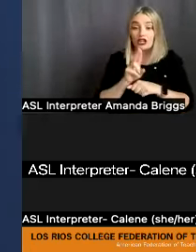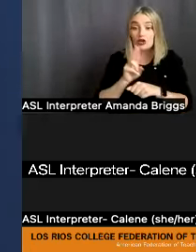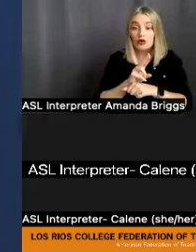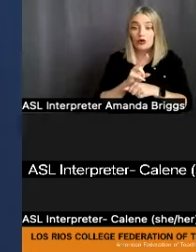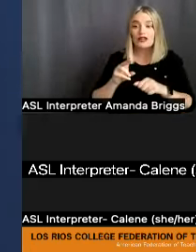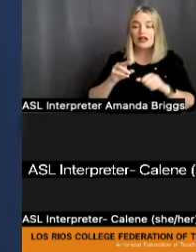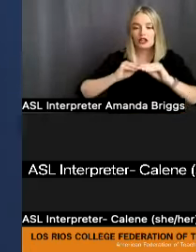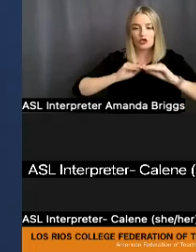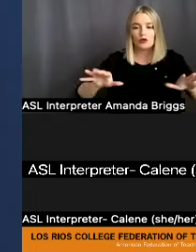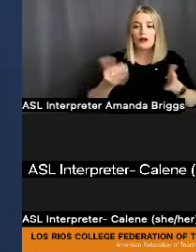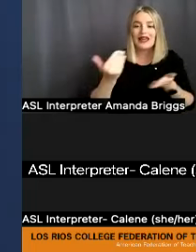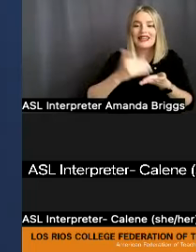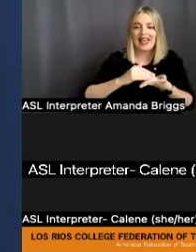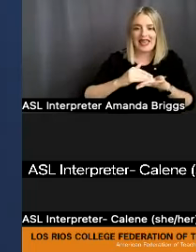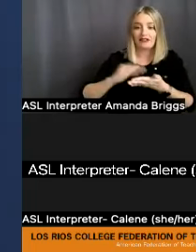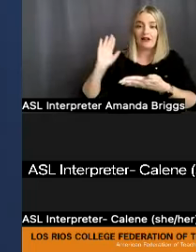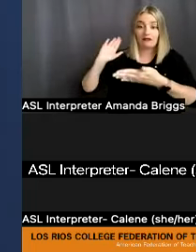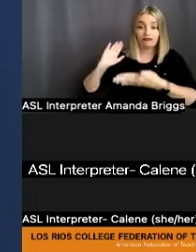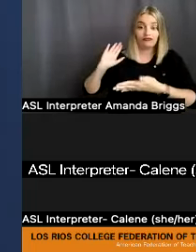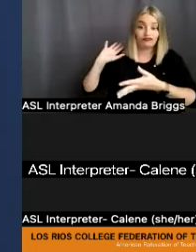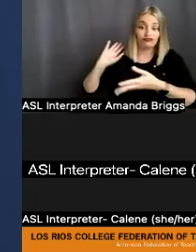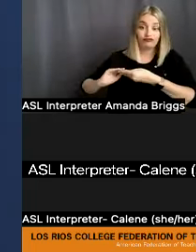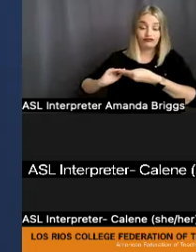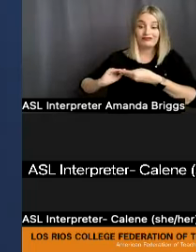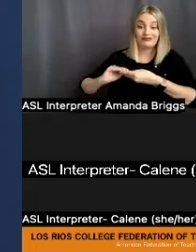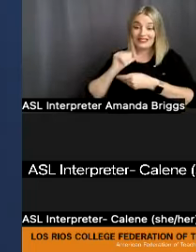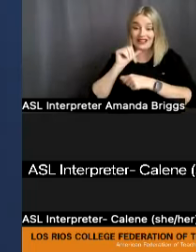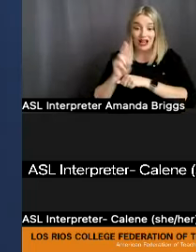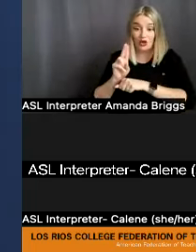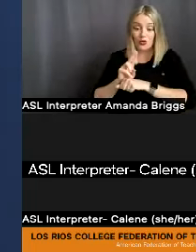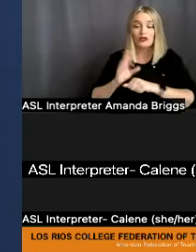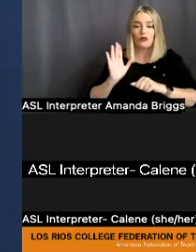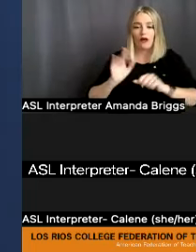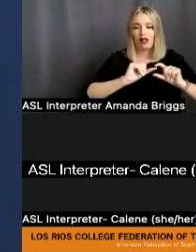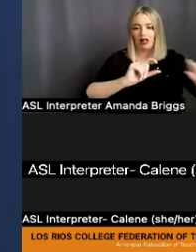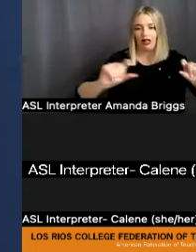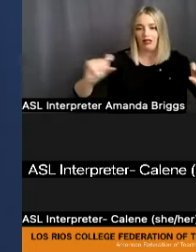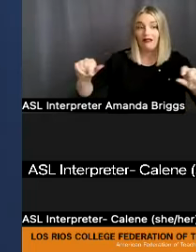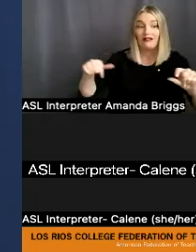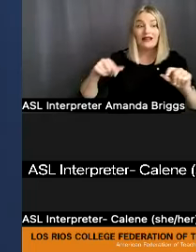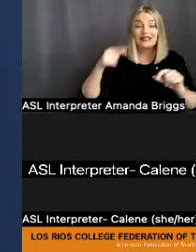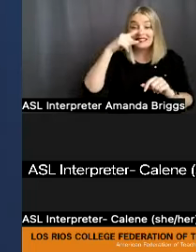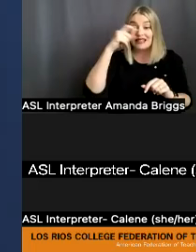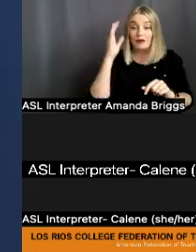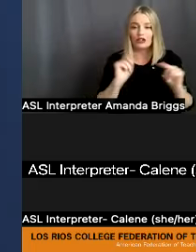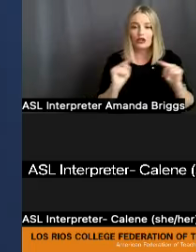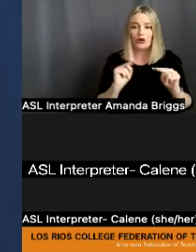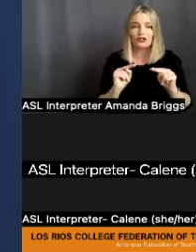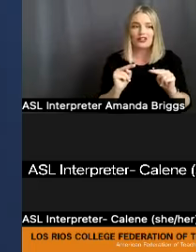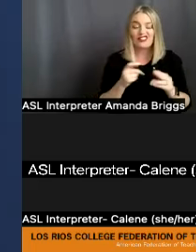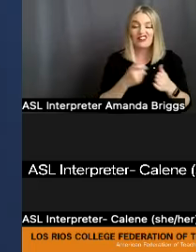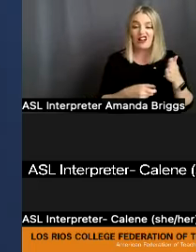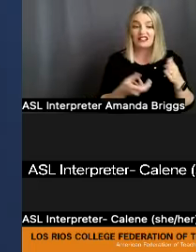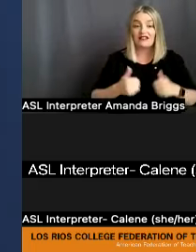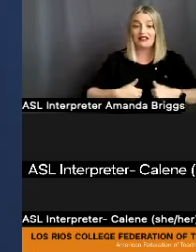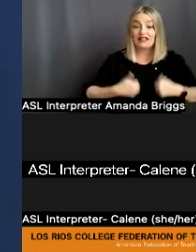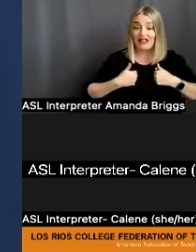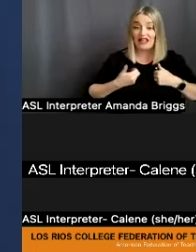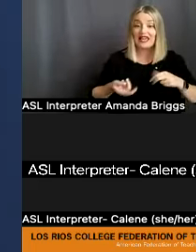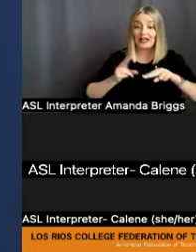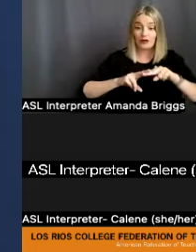our faculty. And so you get that. So basically, this summer, we will be negotiating the overall cost of living increase that would be